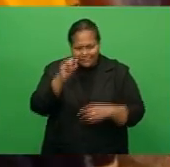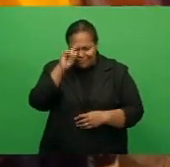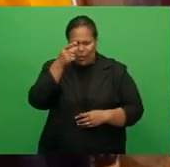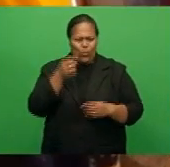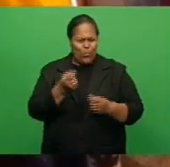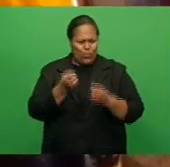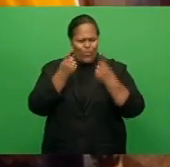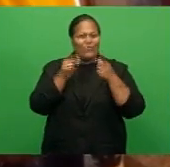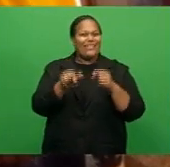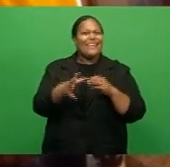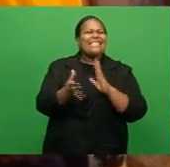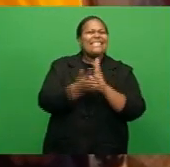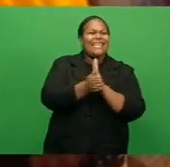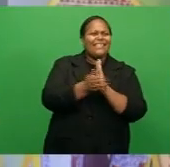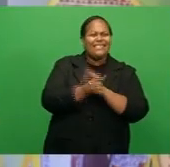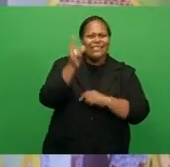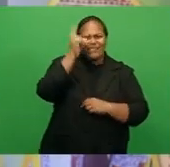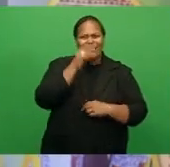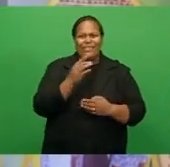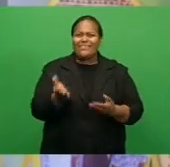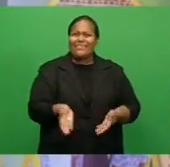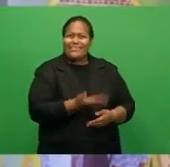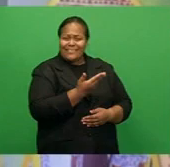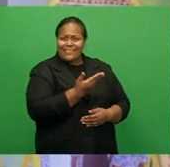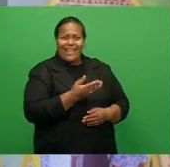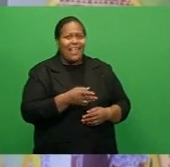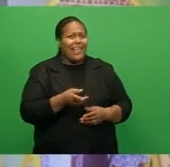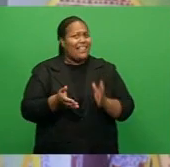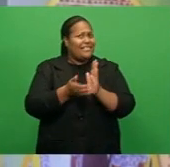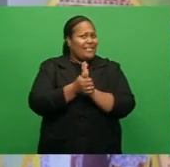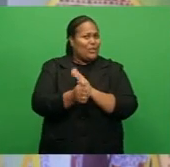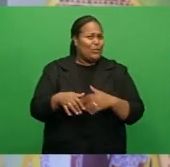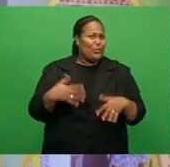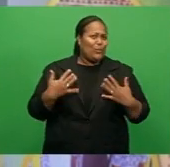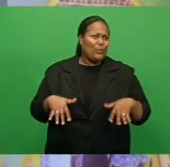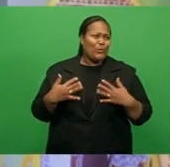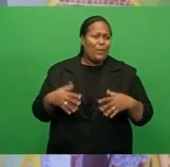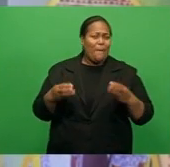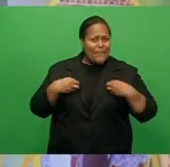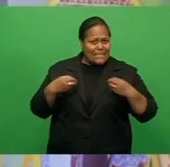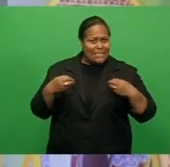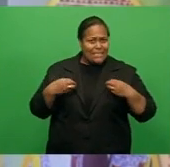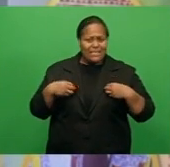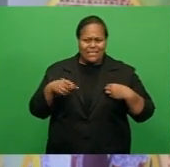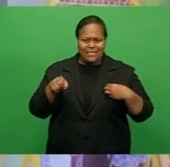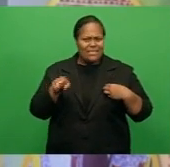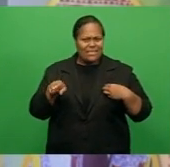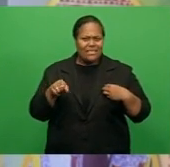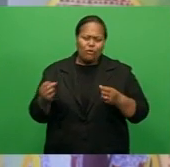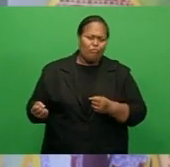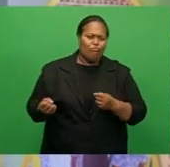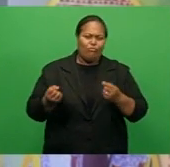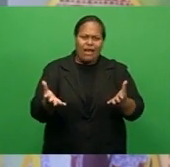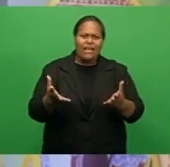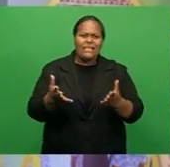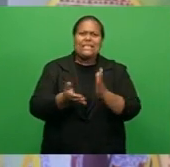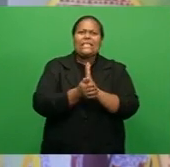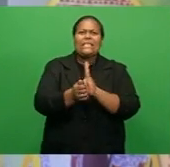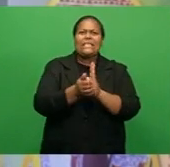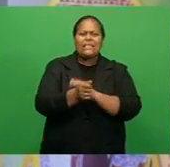and ensure they hone their talents. Those business units were able to provide skills to